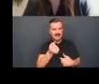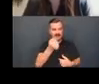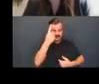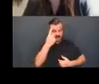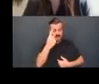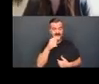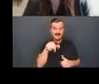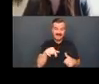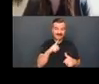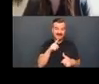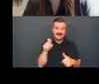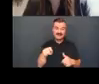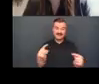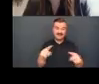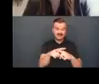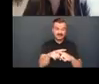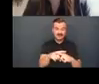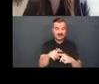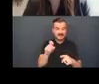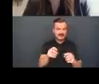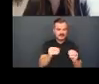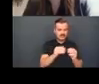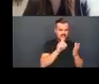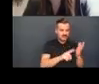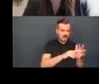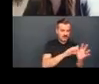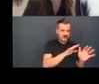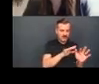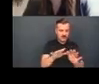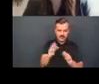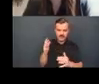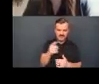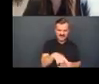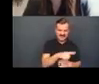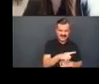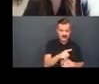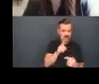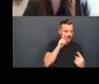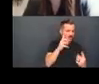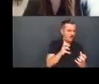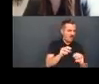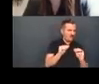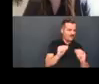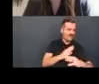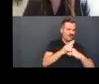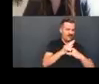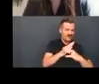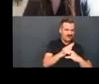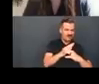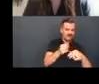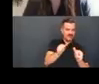intersectional, requiring the interrogation of the intentional production of impairment as a tool of domination,